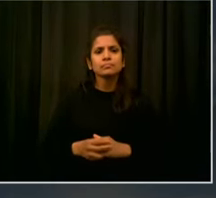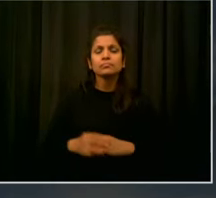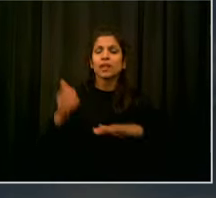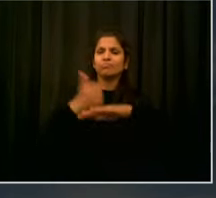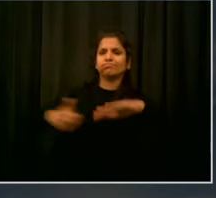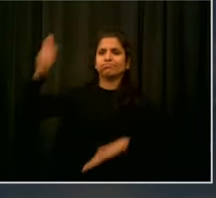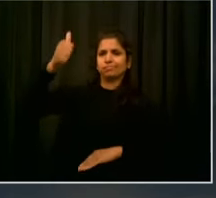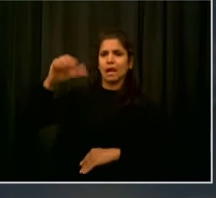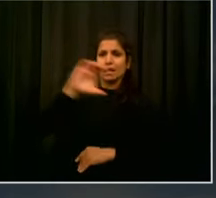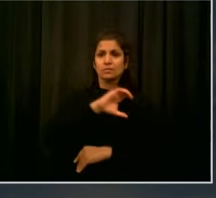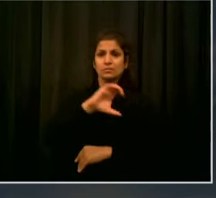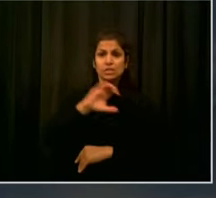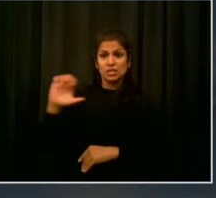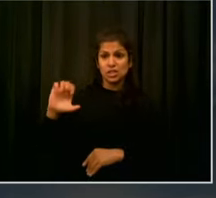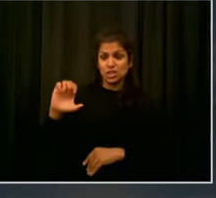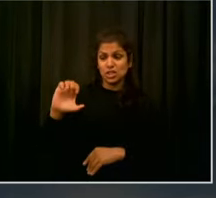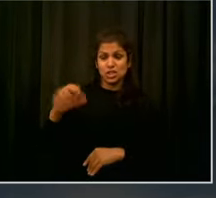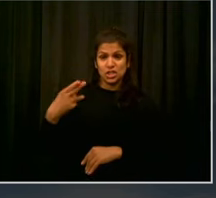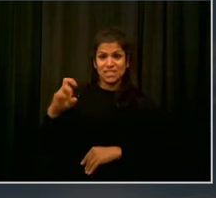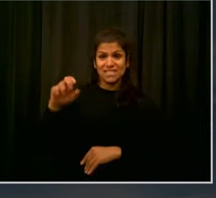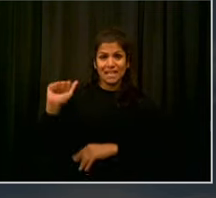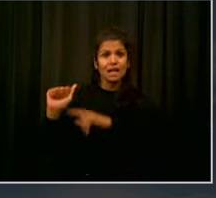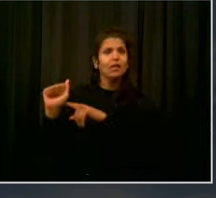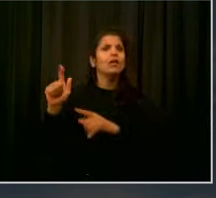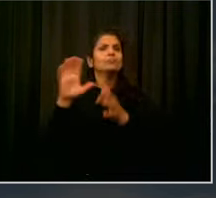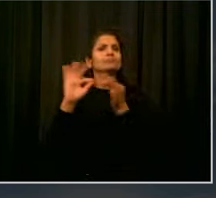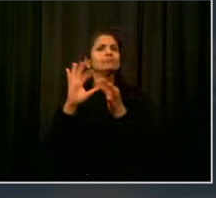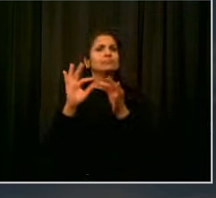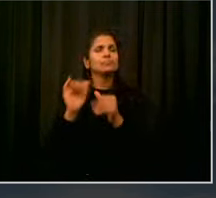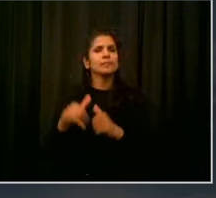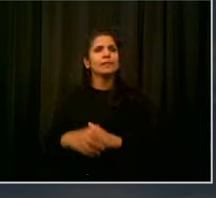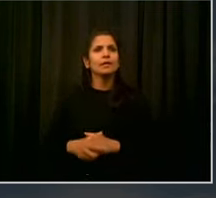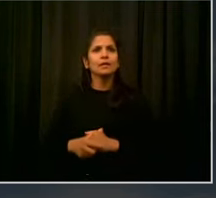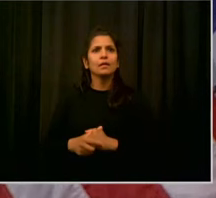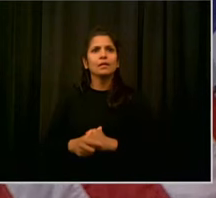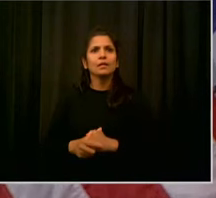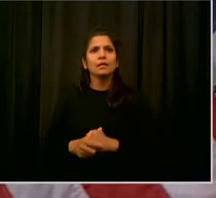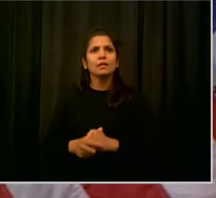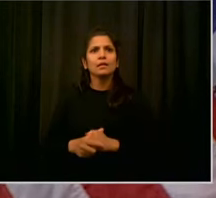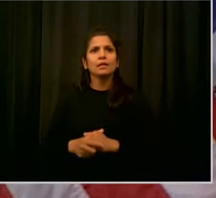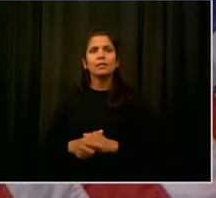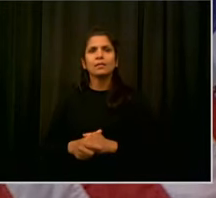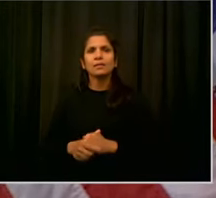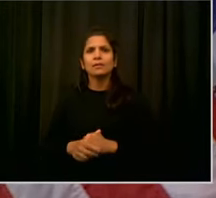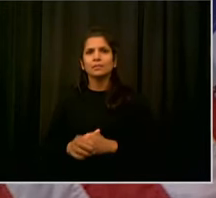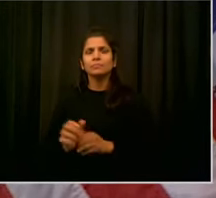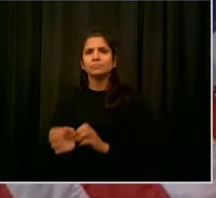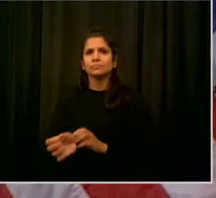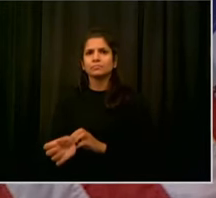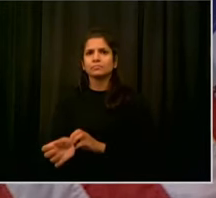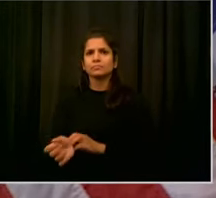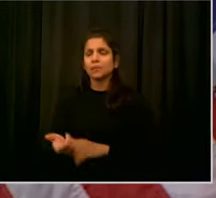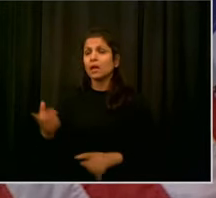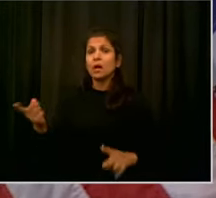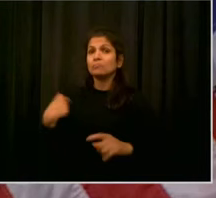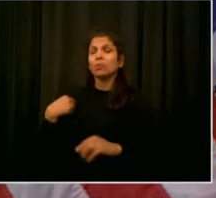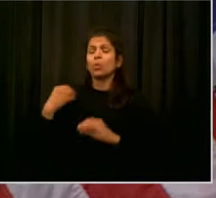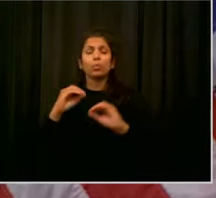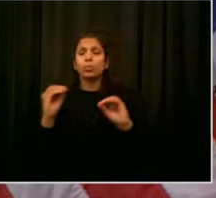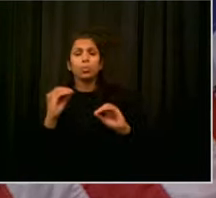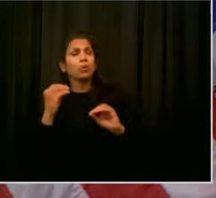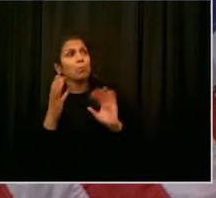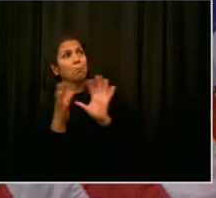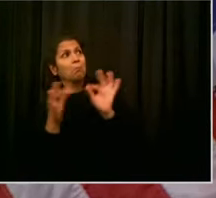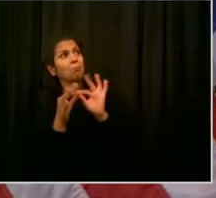No, I think you covered everything, Mr. Mayor. Thank you. Last two for today. Next, we have Dana from the New